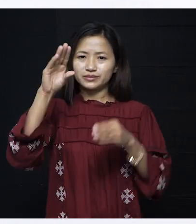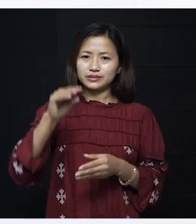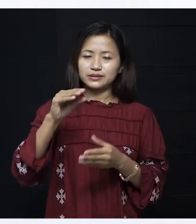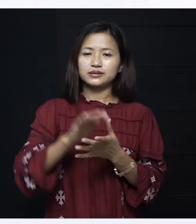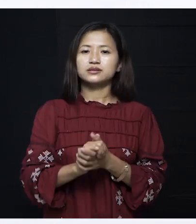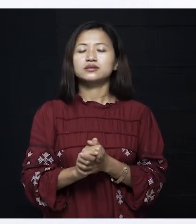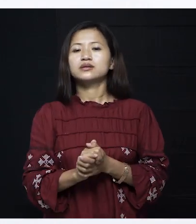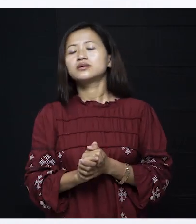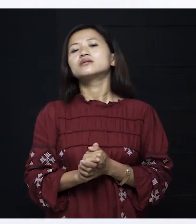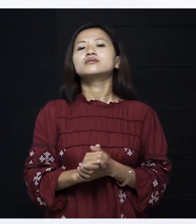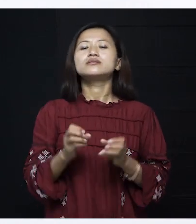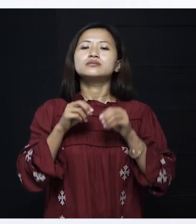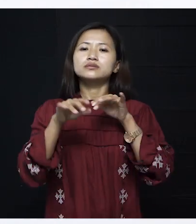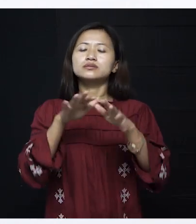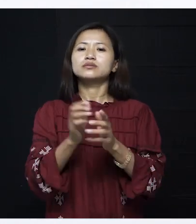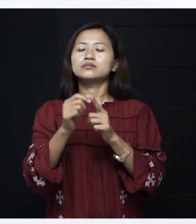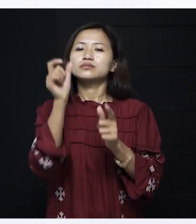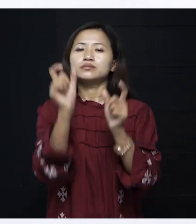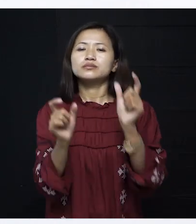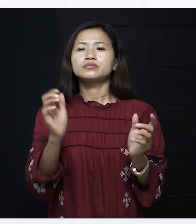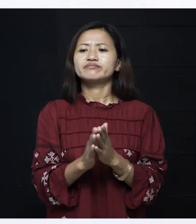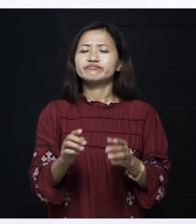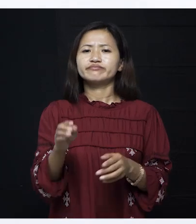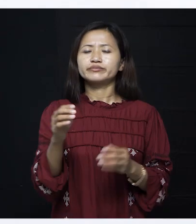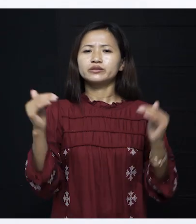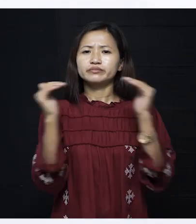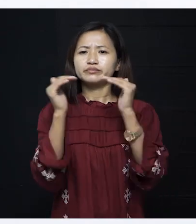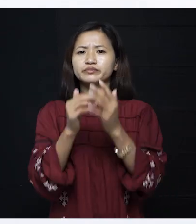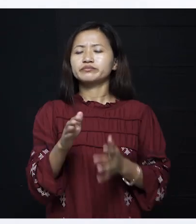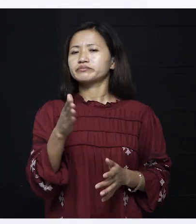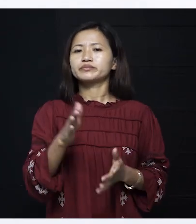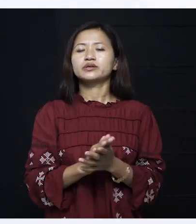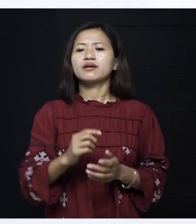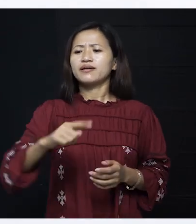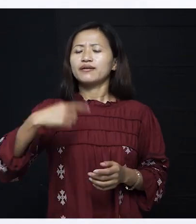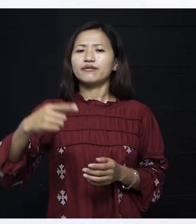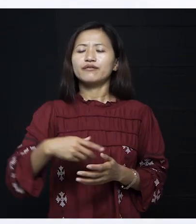here, the distribution of population is not equal everywhere, okay? And